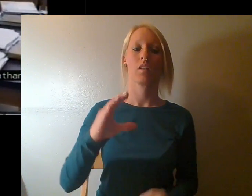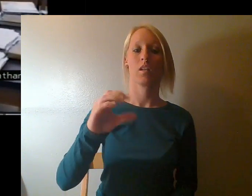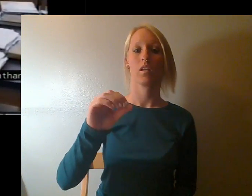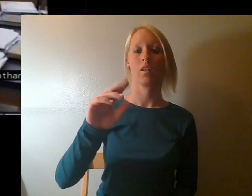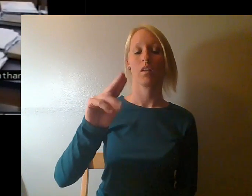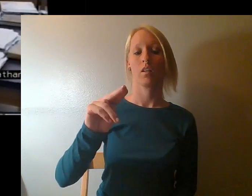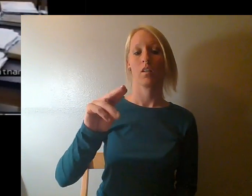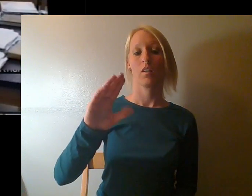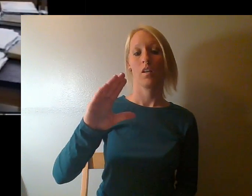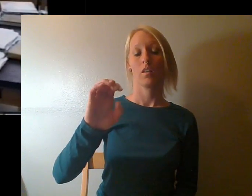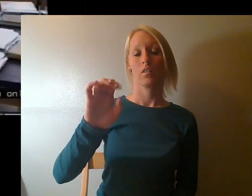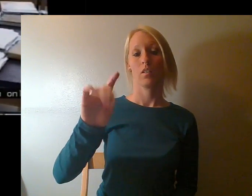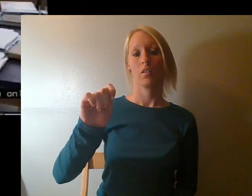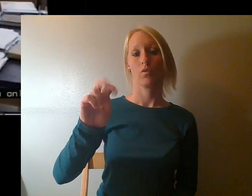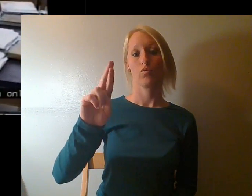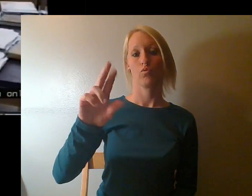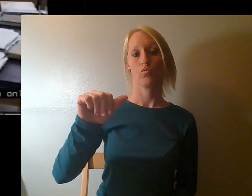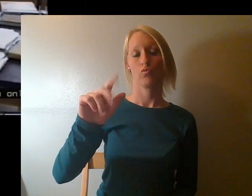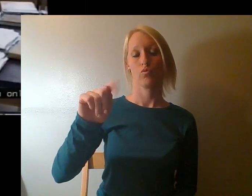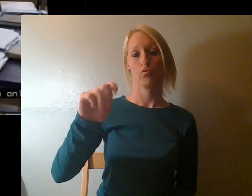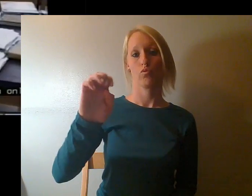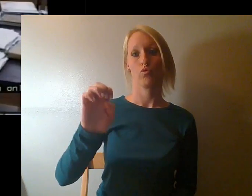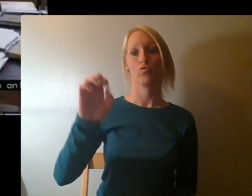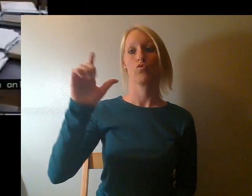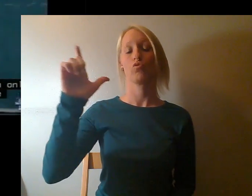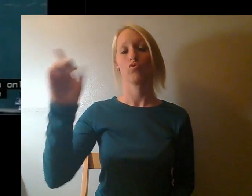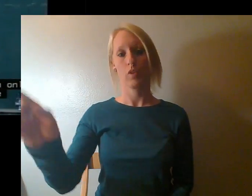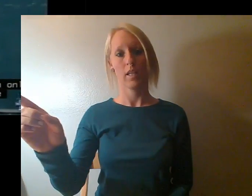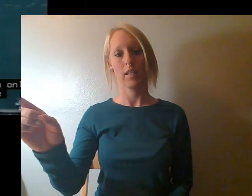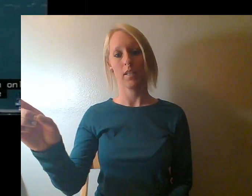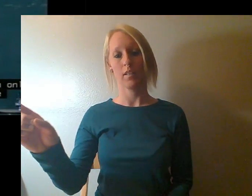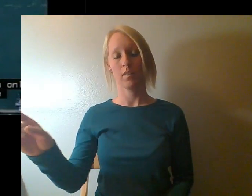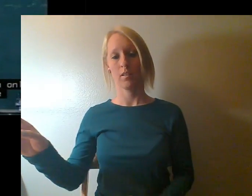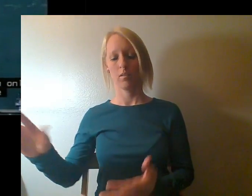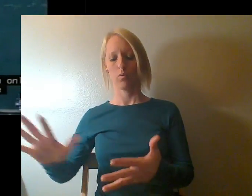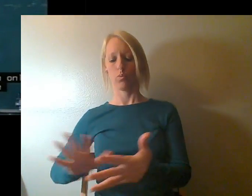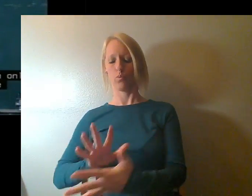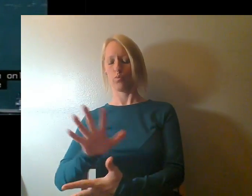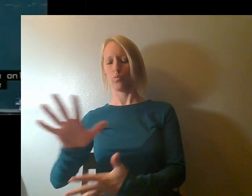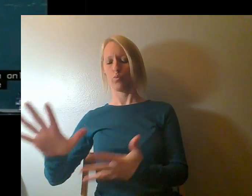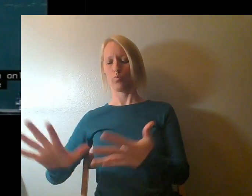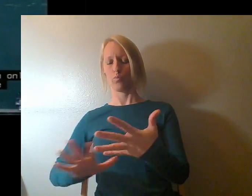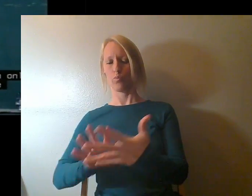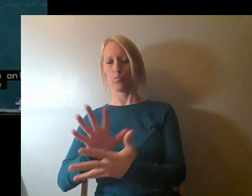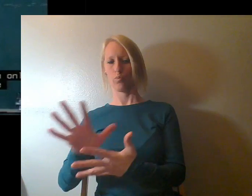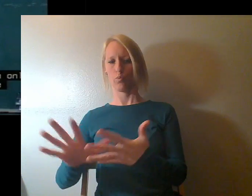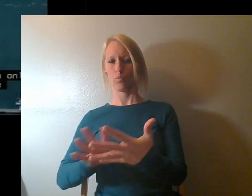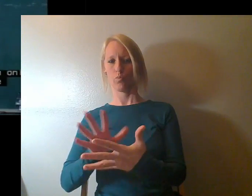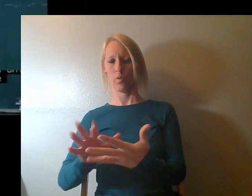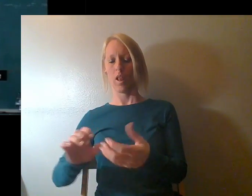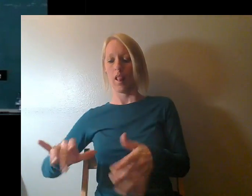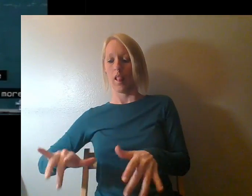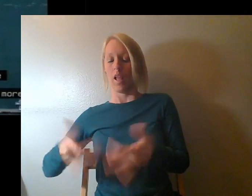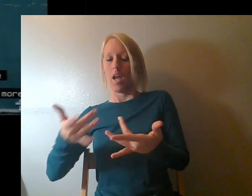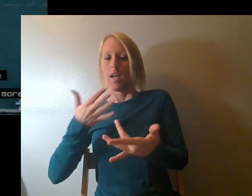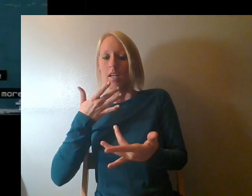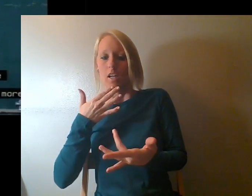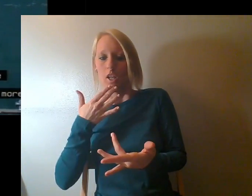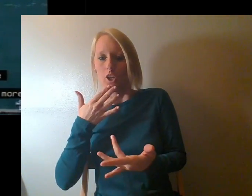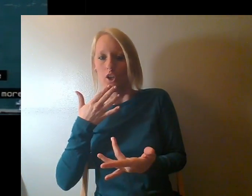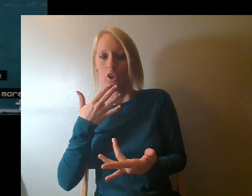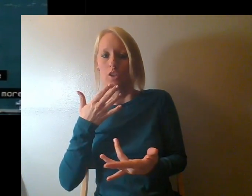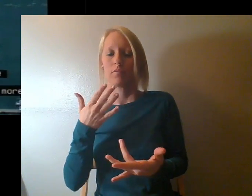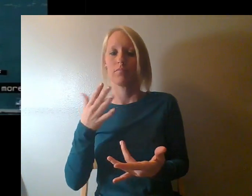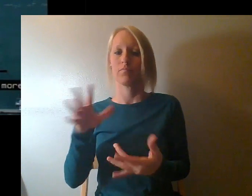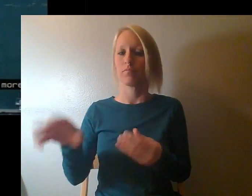Concentrated. So if we made Kool-Aid with only half the water, it would be concentrated, right? It would have more